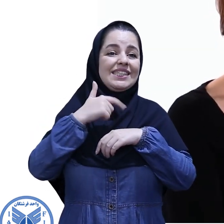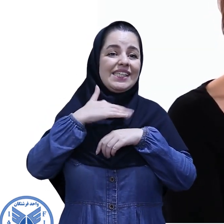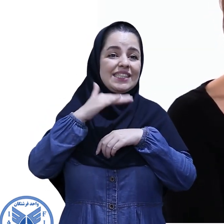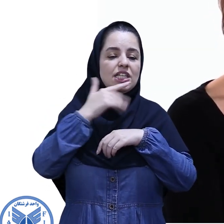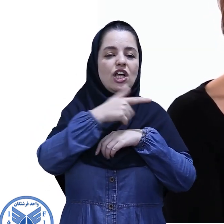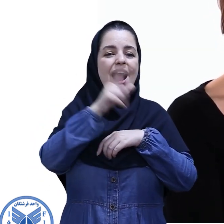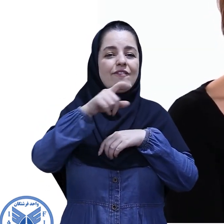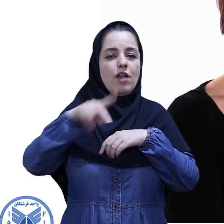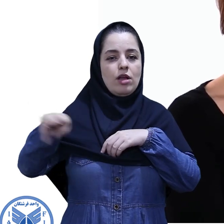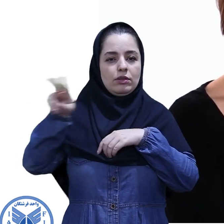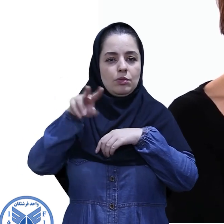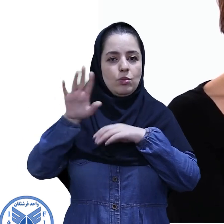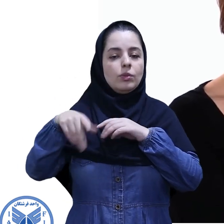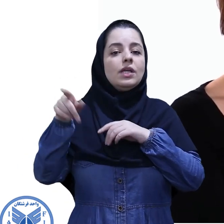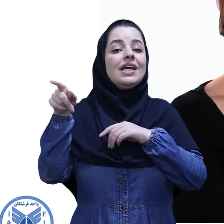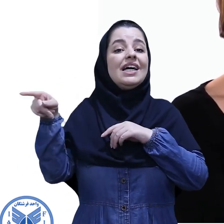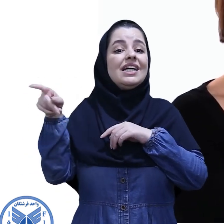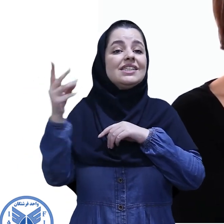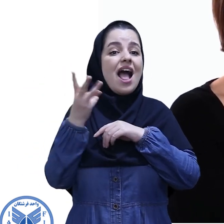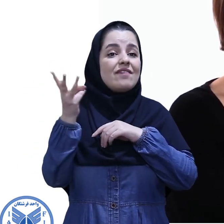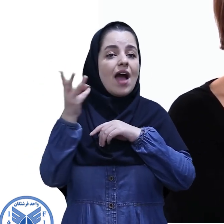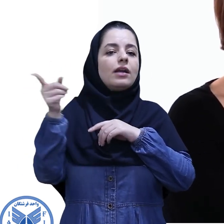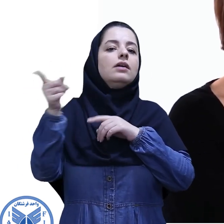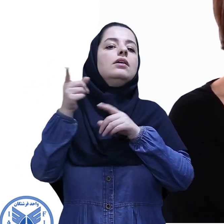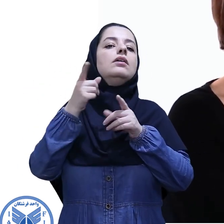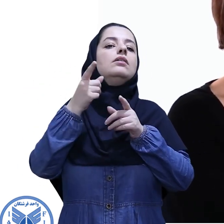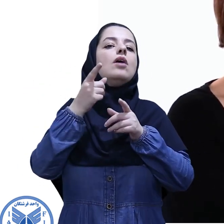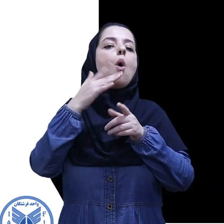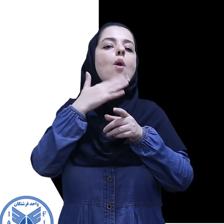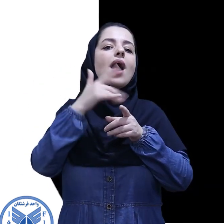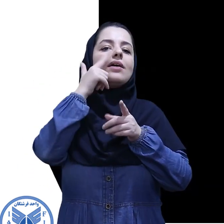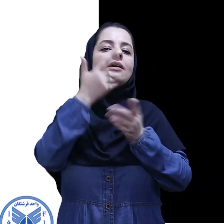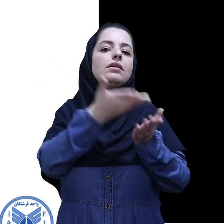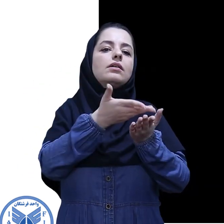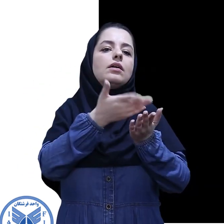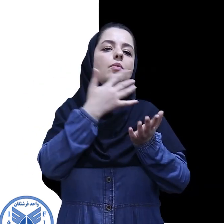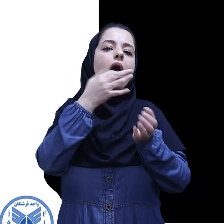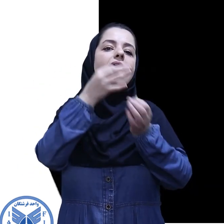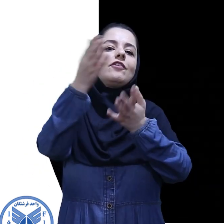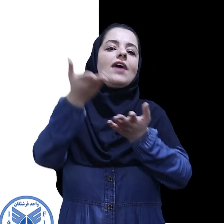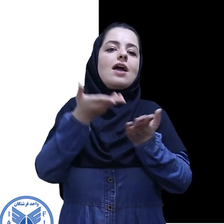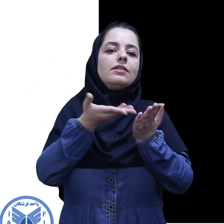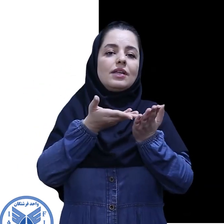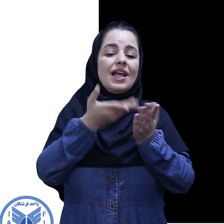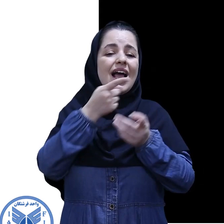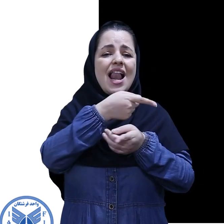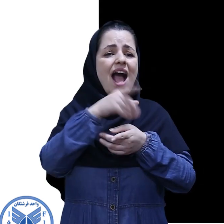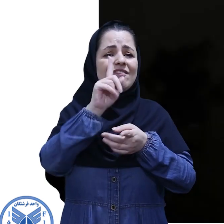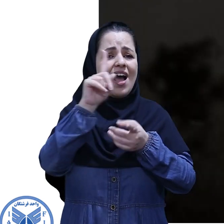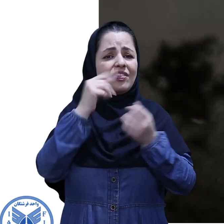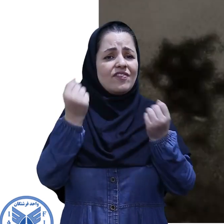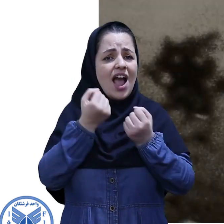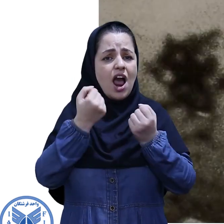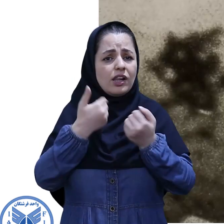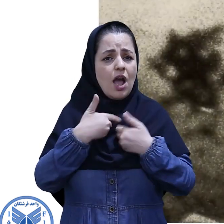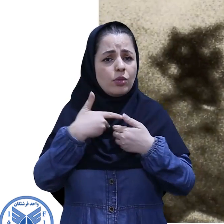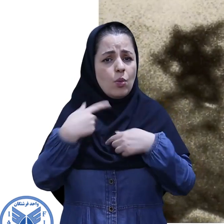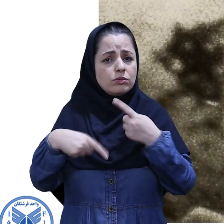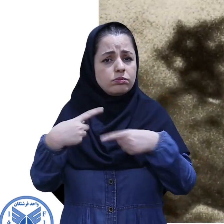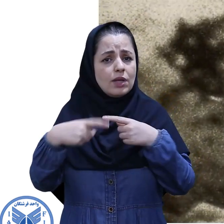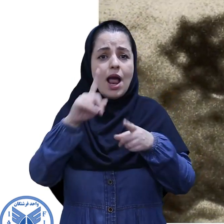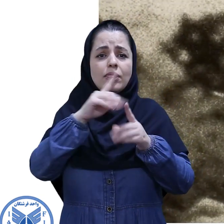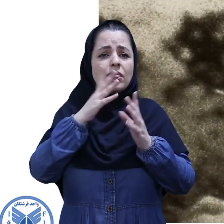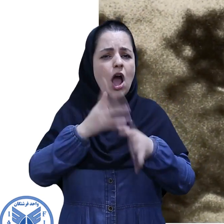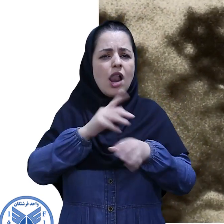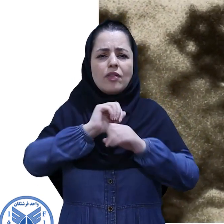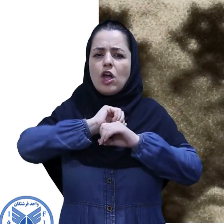Casimir wanted people to take photography seriously as an art form, not just an automatic activity